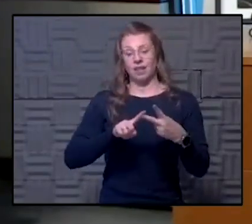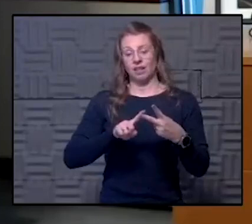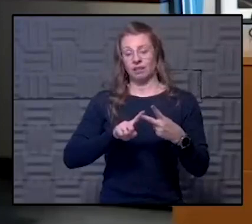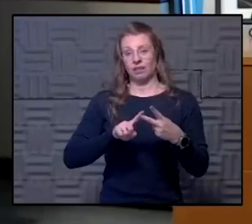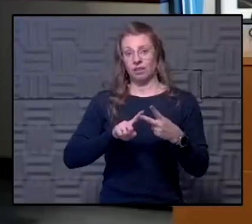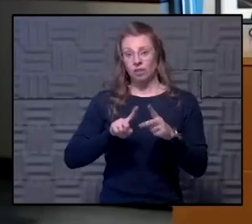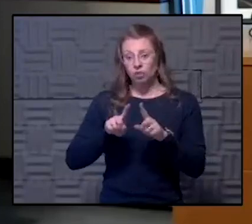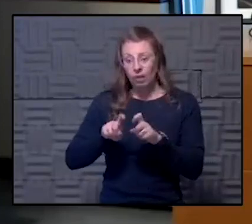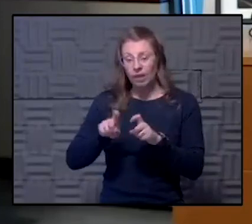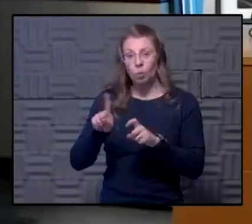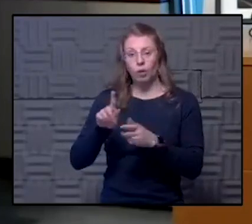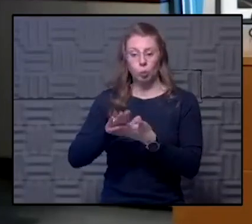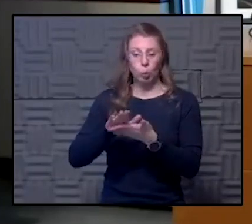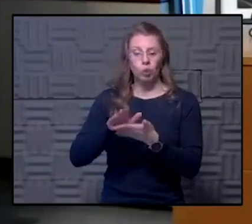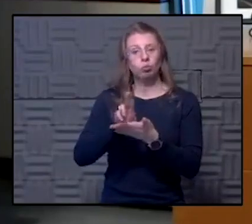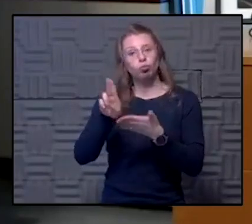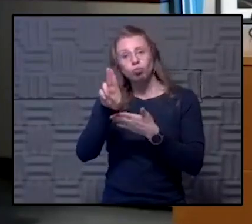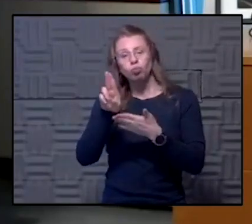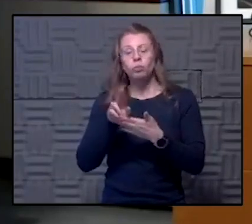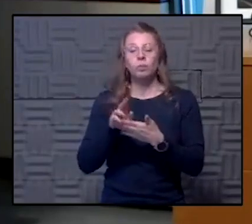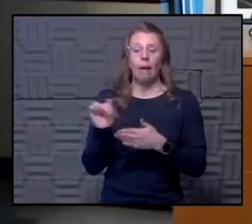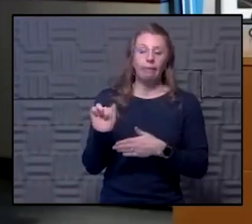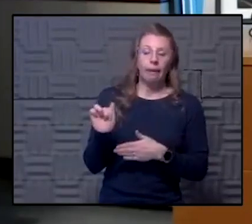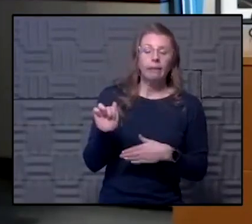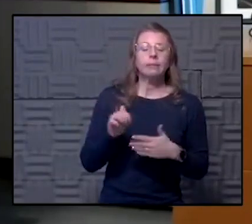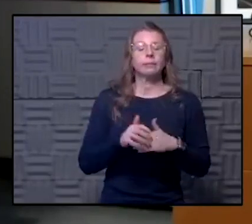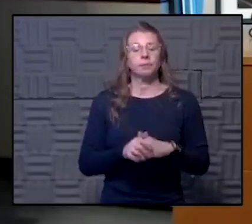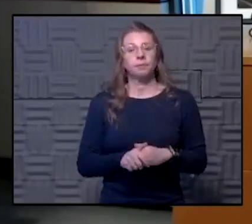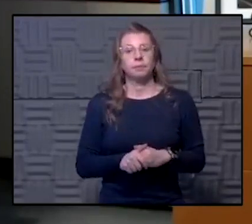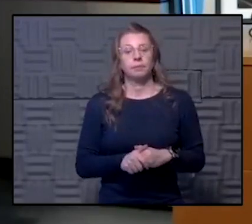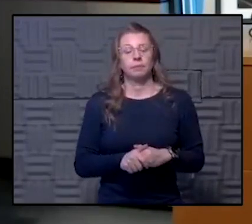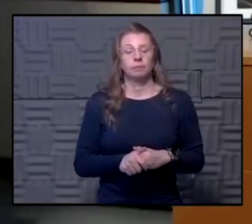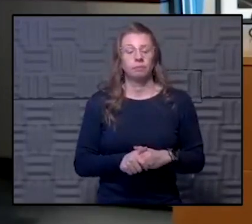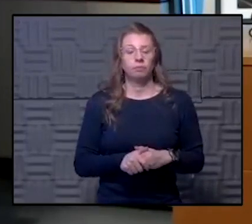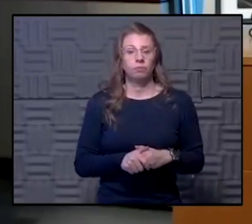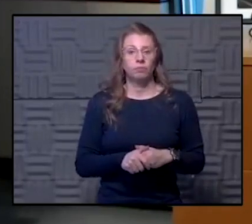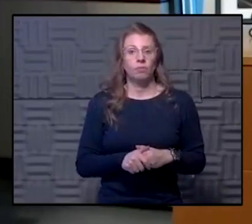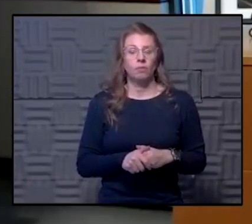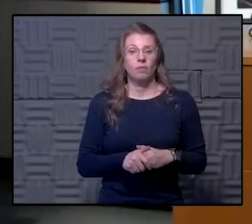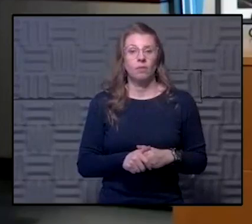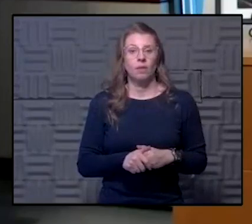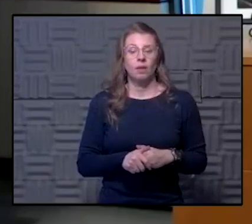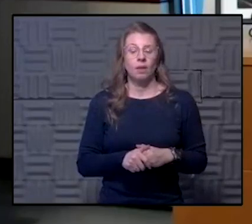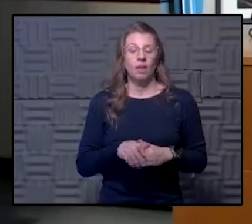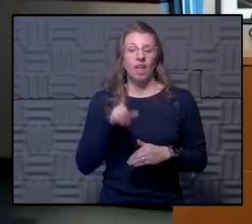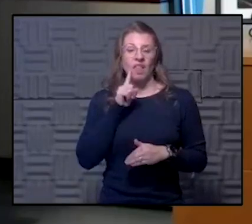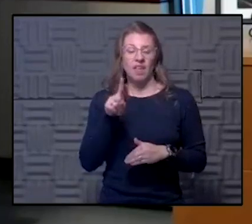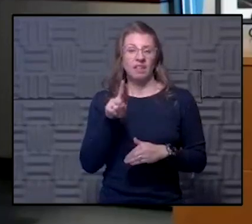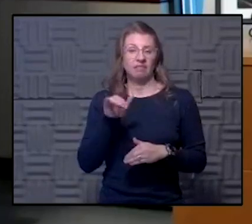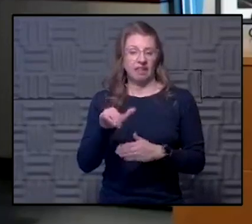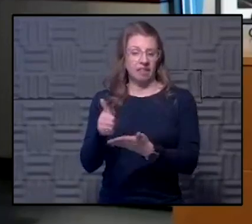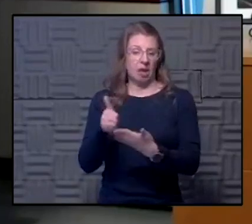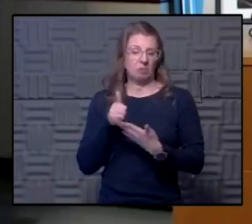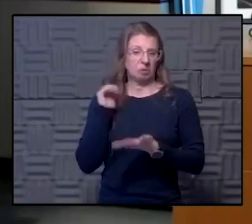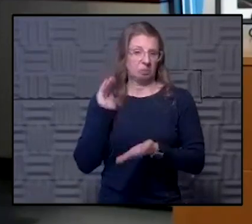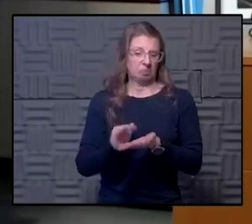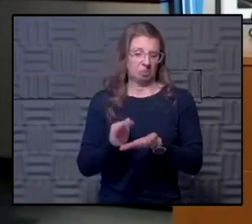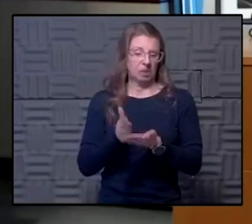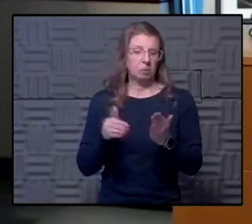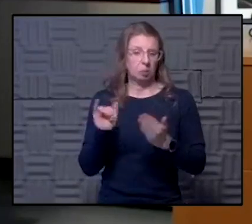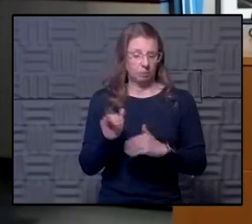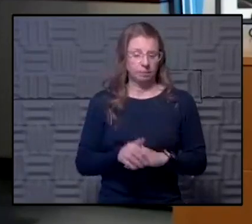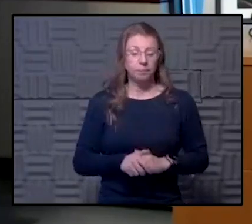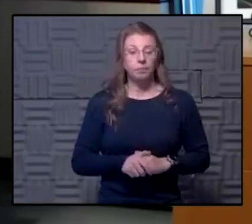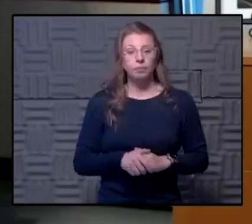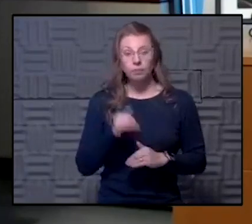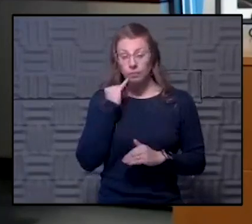in schools, universities, athletics, and the like. And I think that's made at least some difference because, you know, from those, if